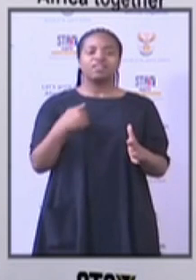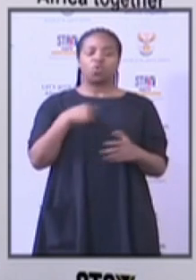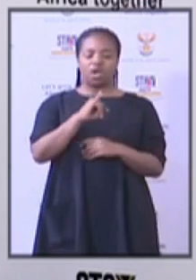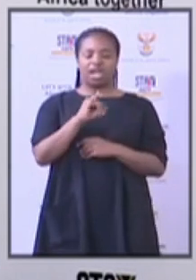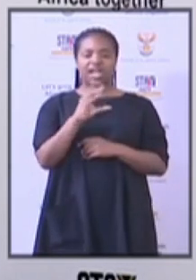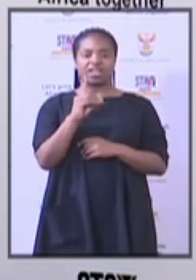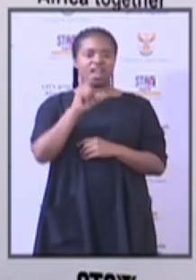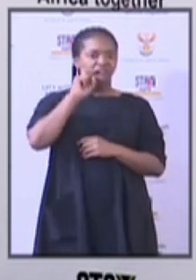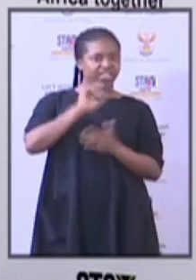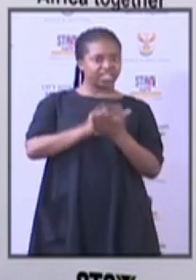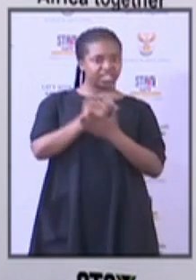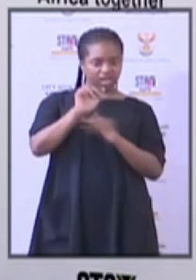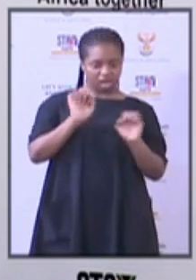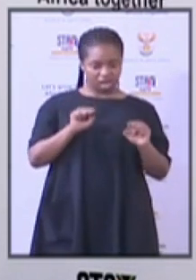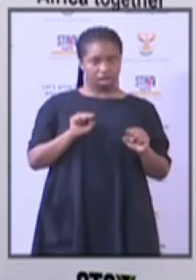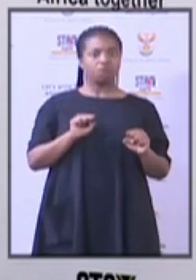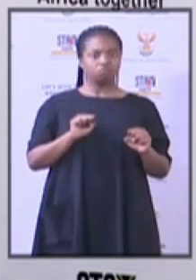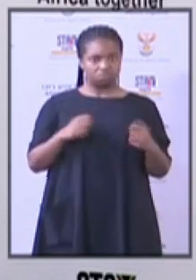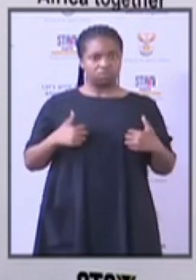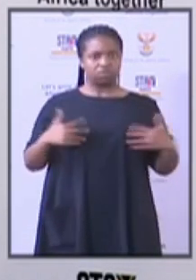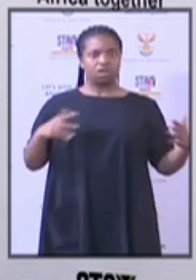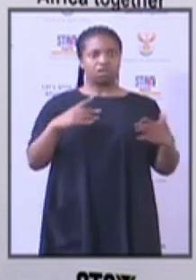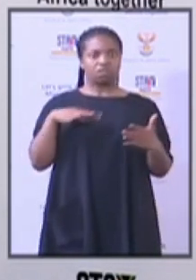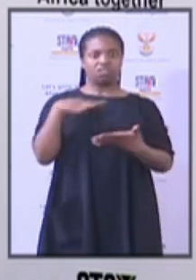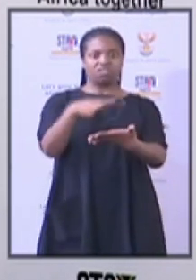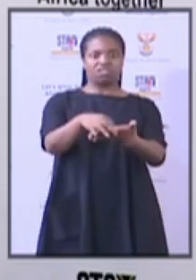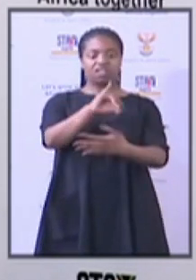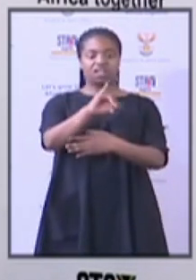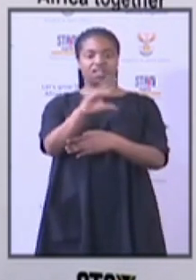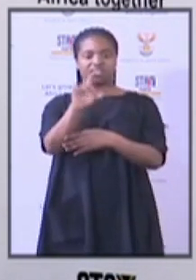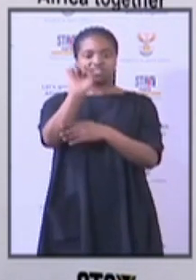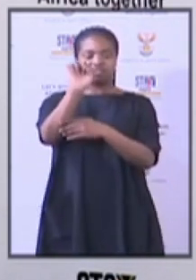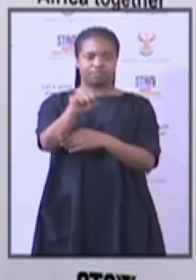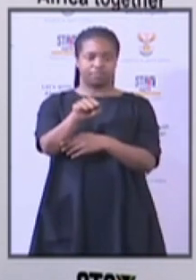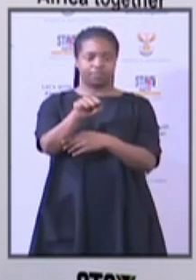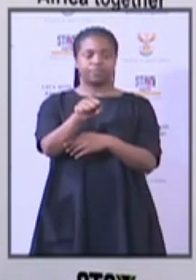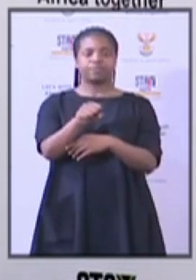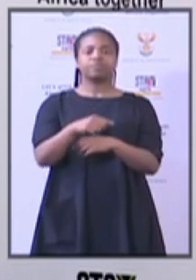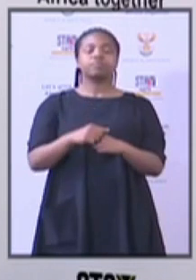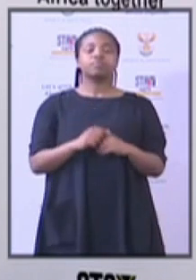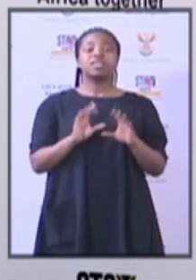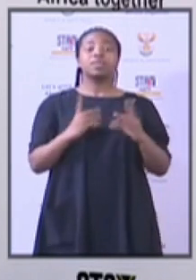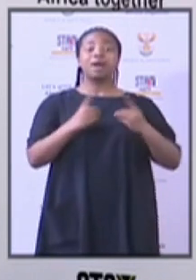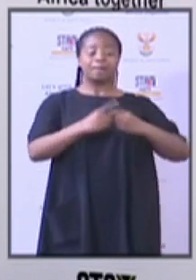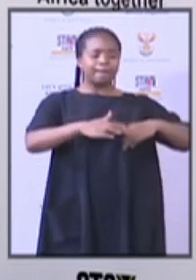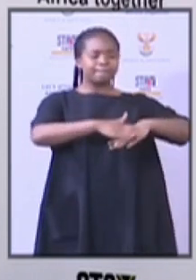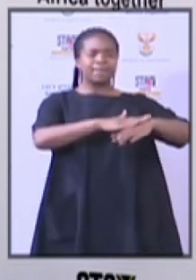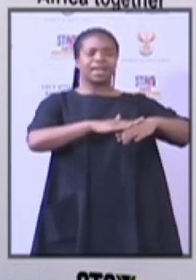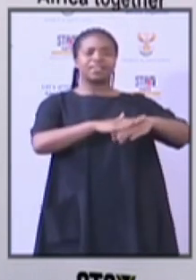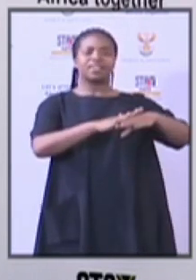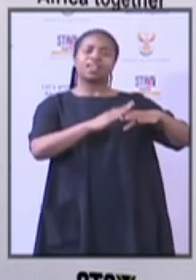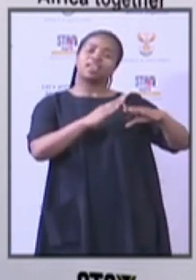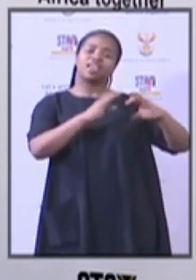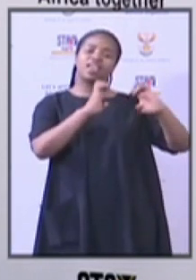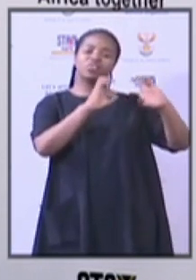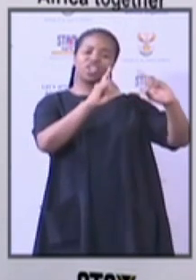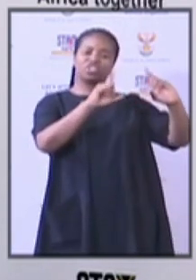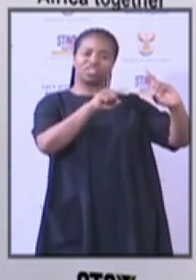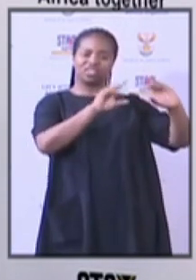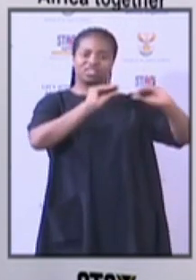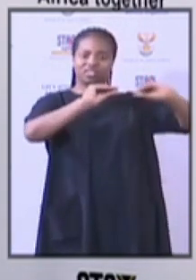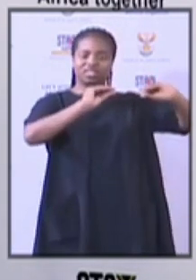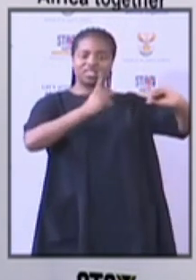IDs. The departments have received a report from the Department of Basic Education indicating